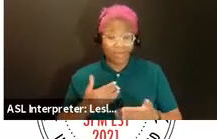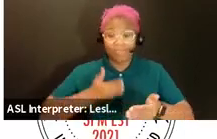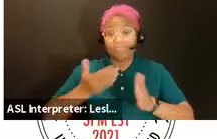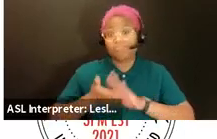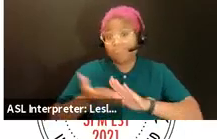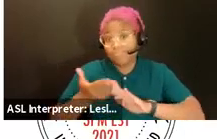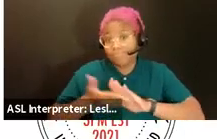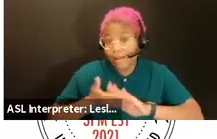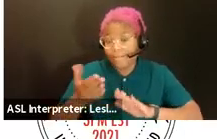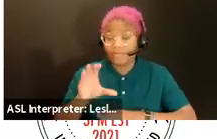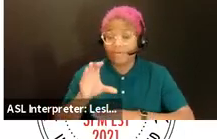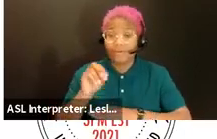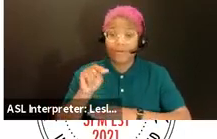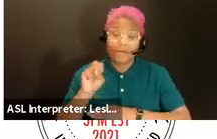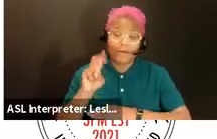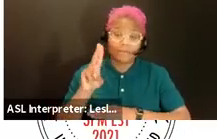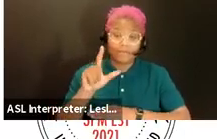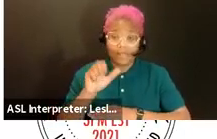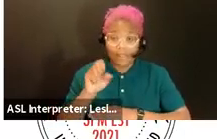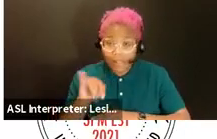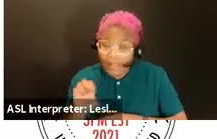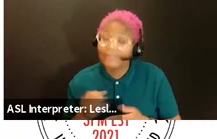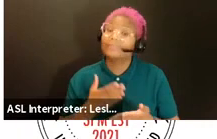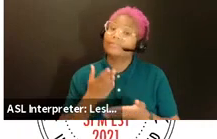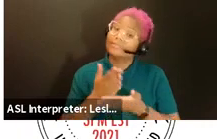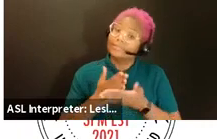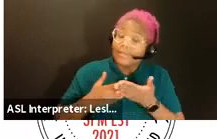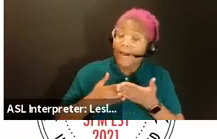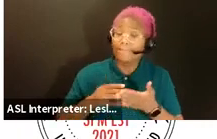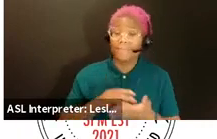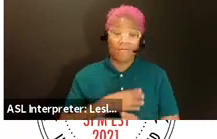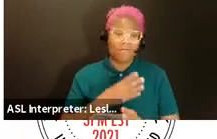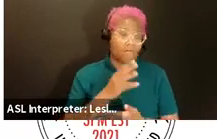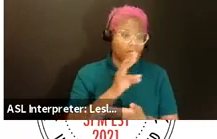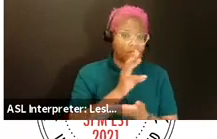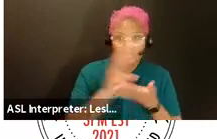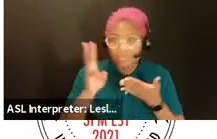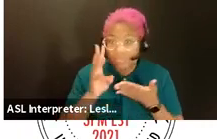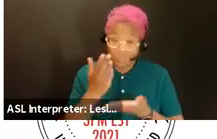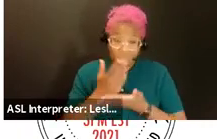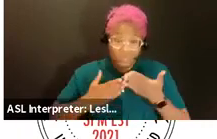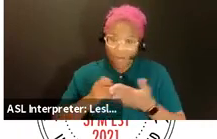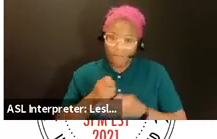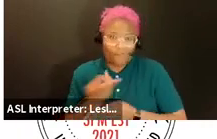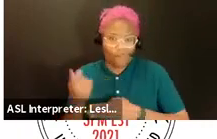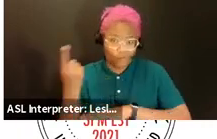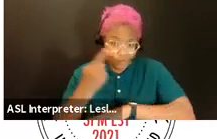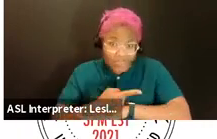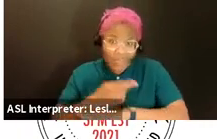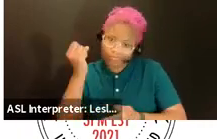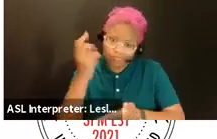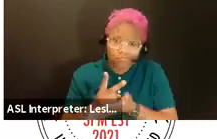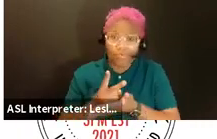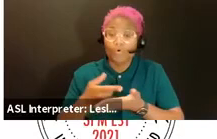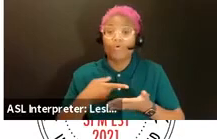with radically different timeframes. Some are taking as long as 6 weeks, while others are turning around decisions in a couple of days. To accurately predict the overall